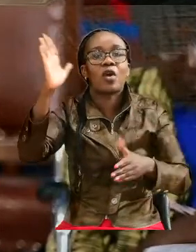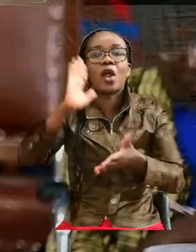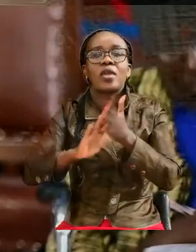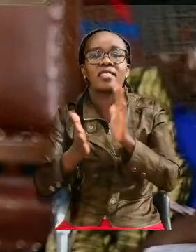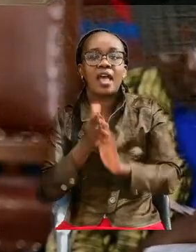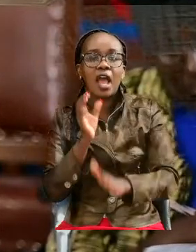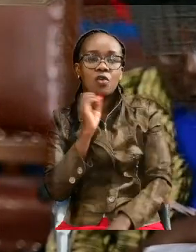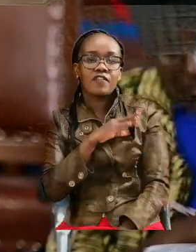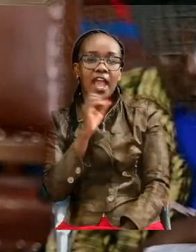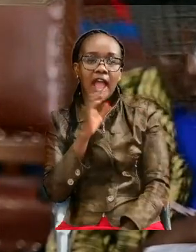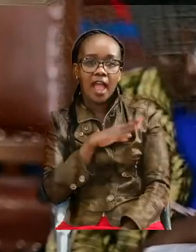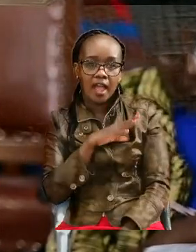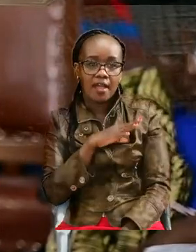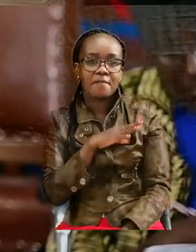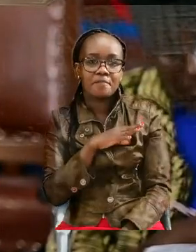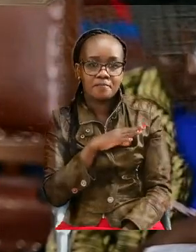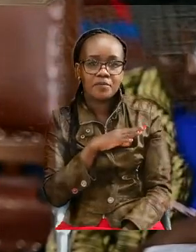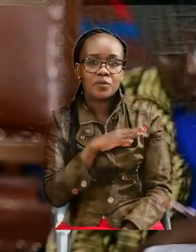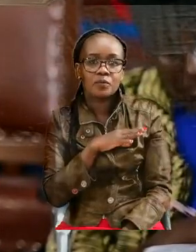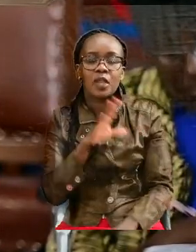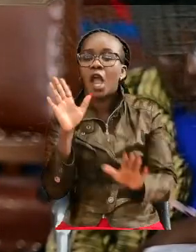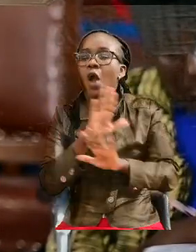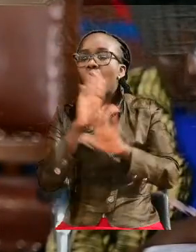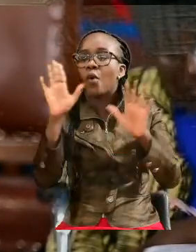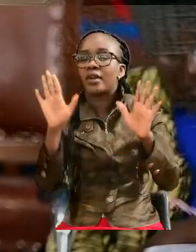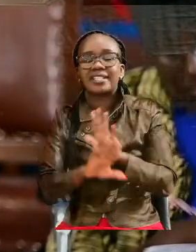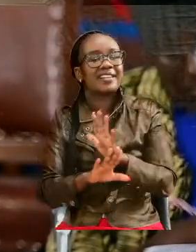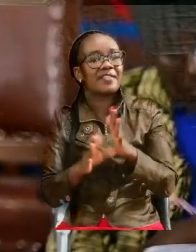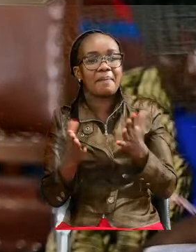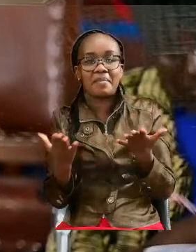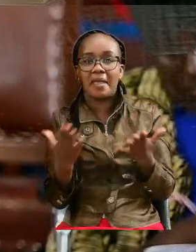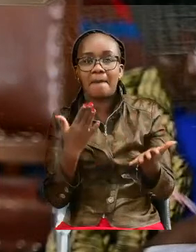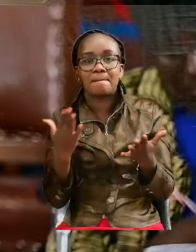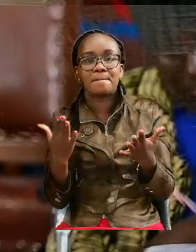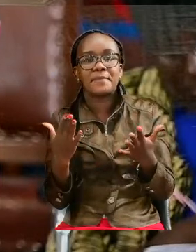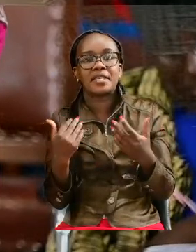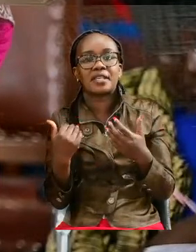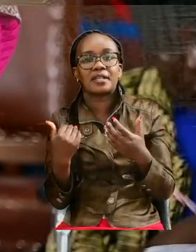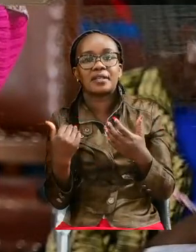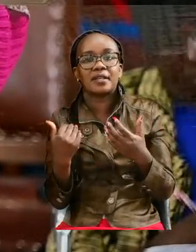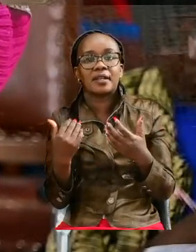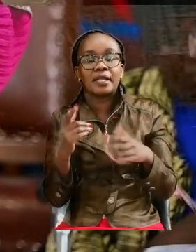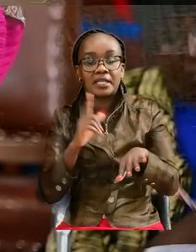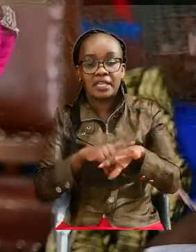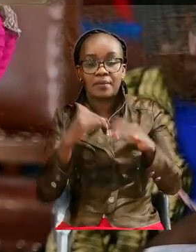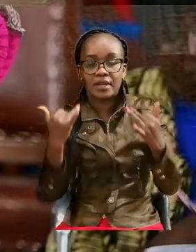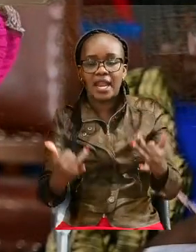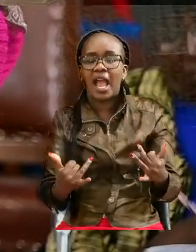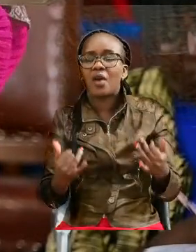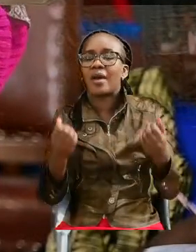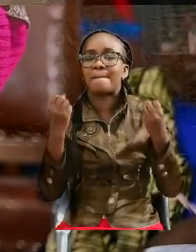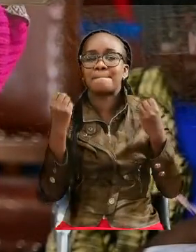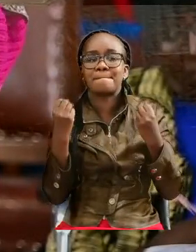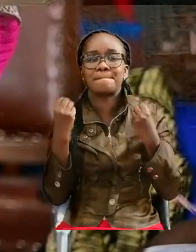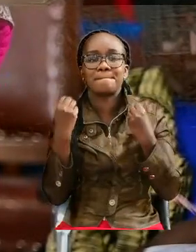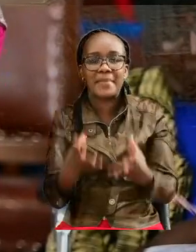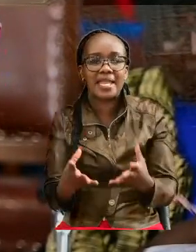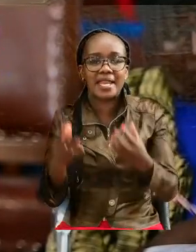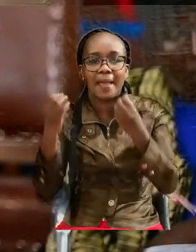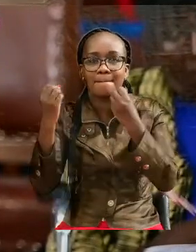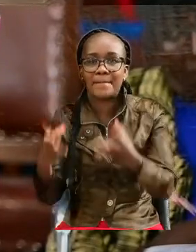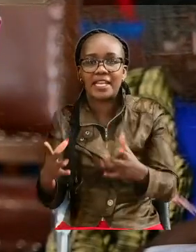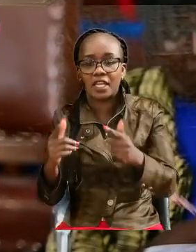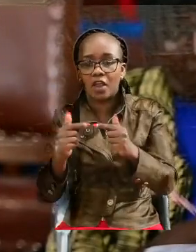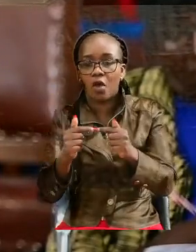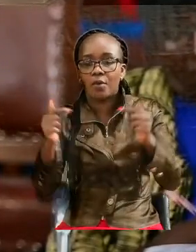fear. Whatever we may encounter, like these times when there is so much